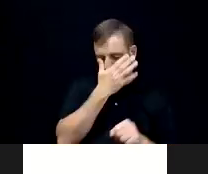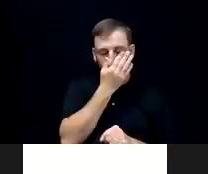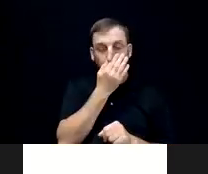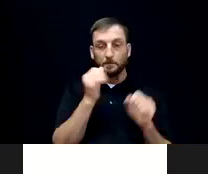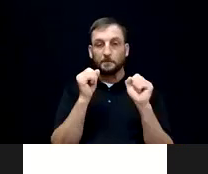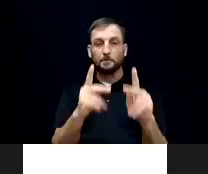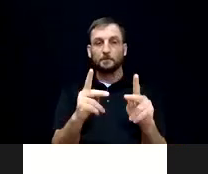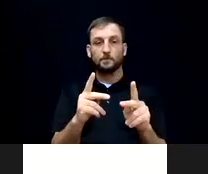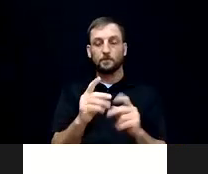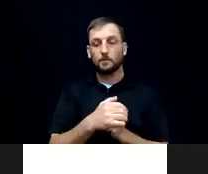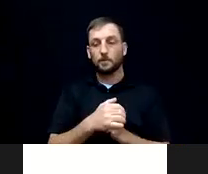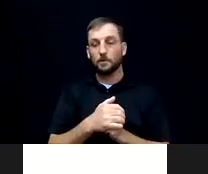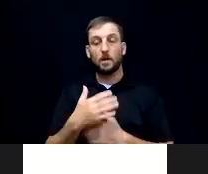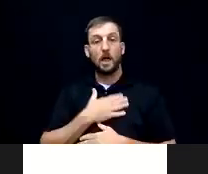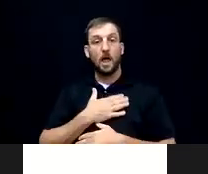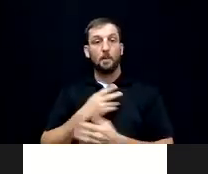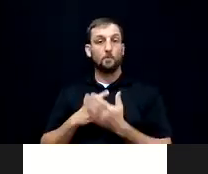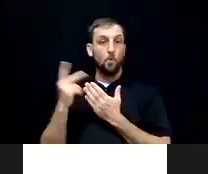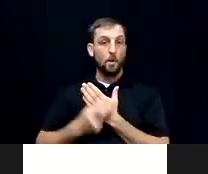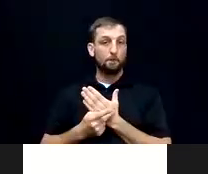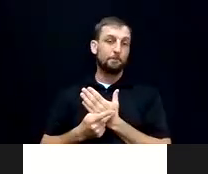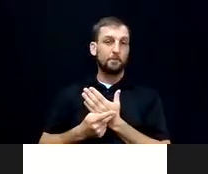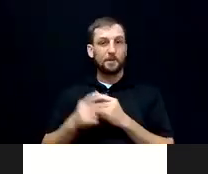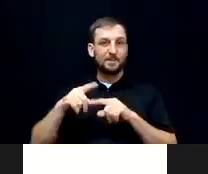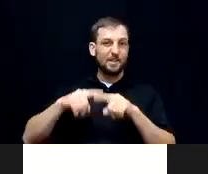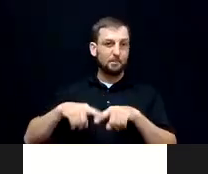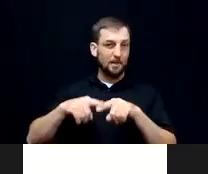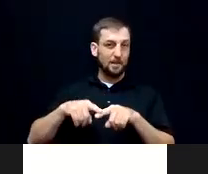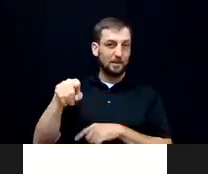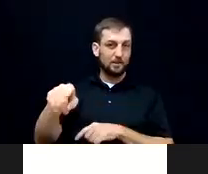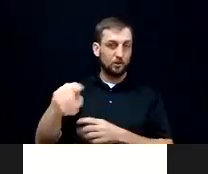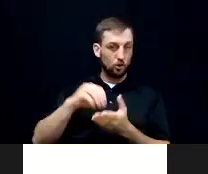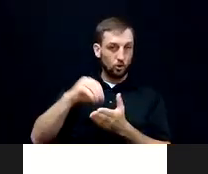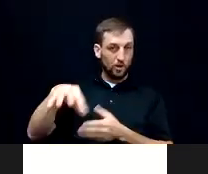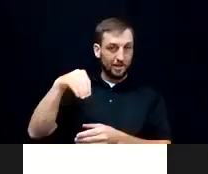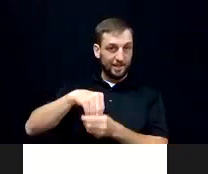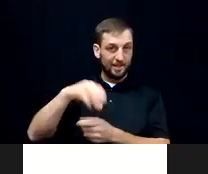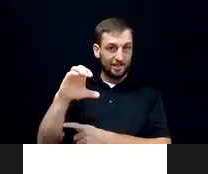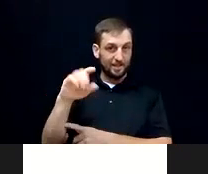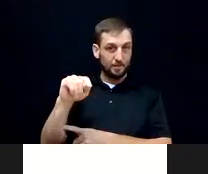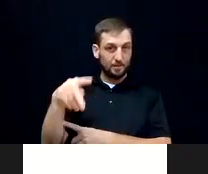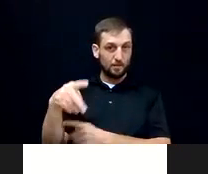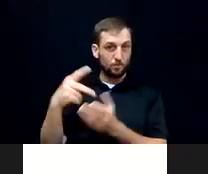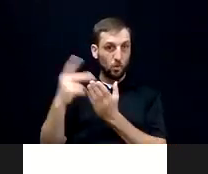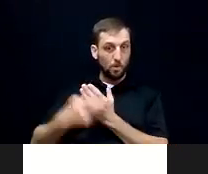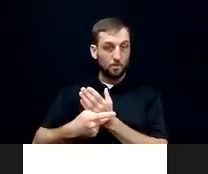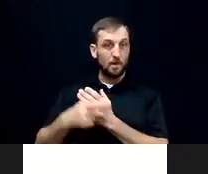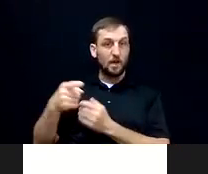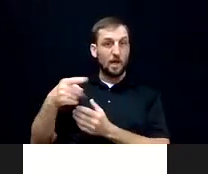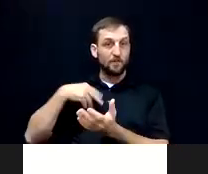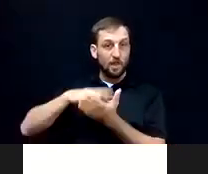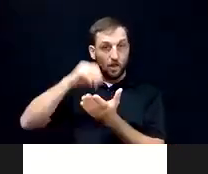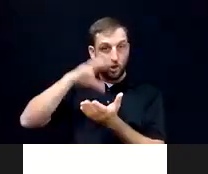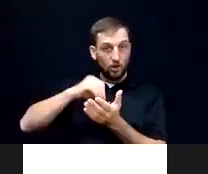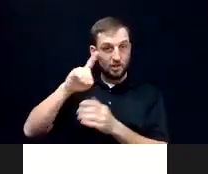For our program, it depends on whether they're a student in the CTP program and have an intellectual disability and our